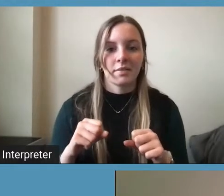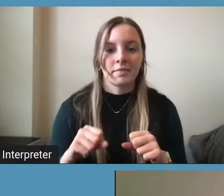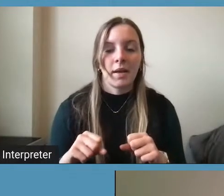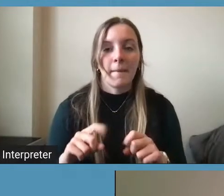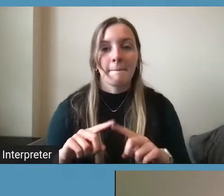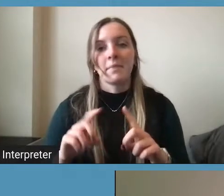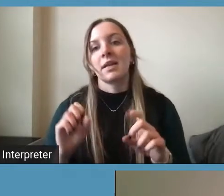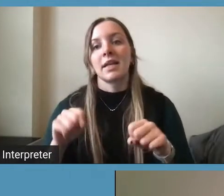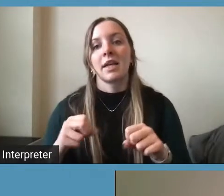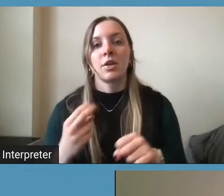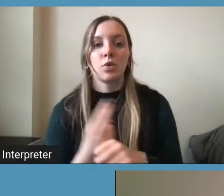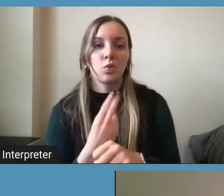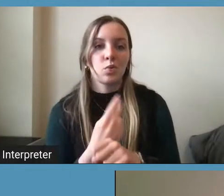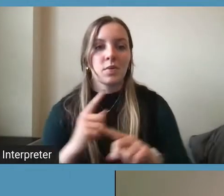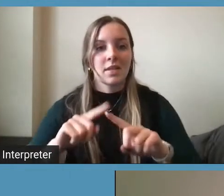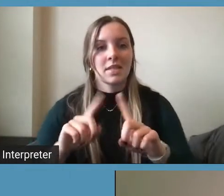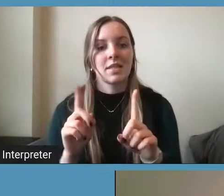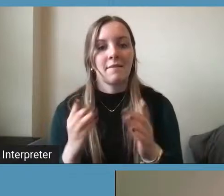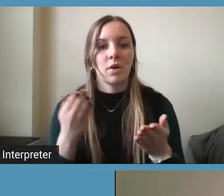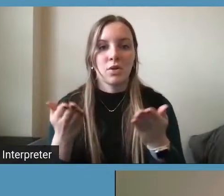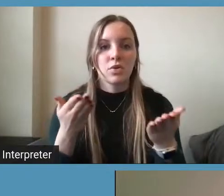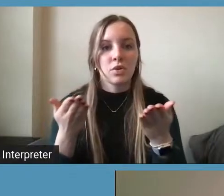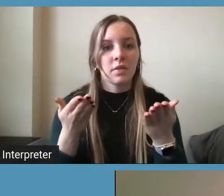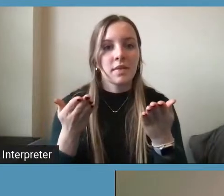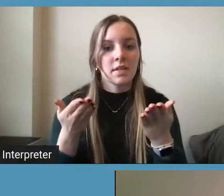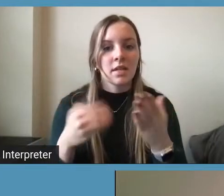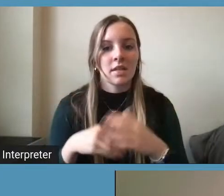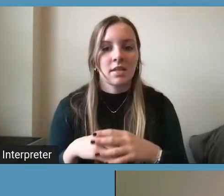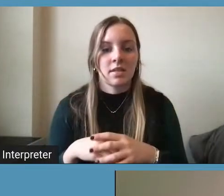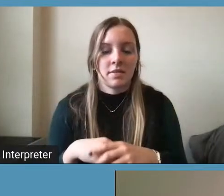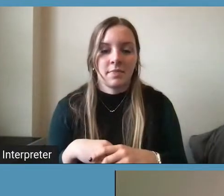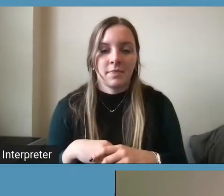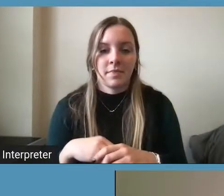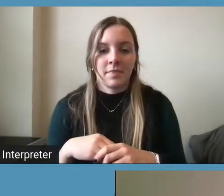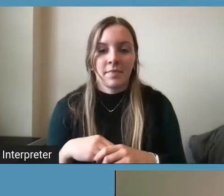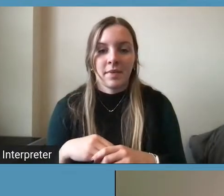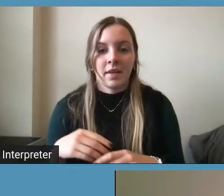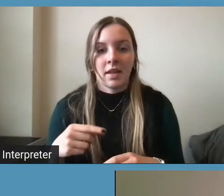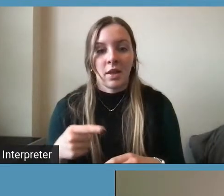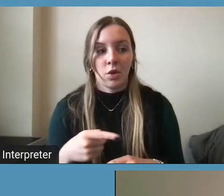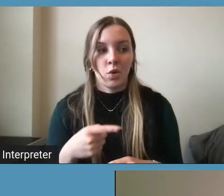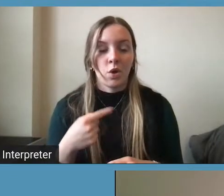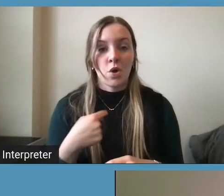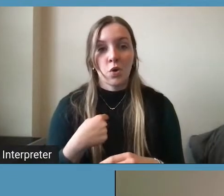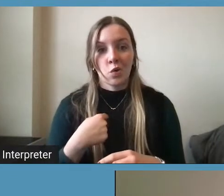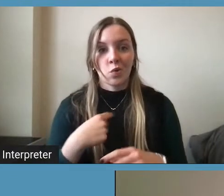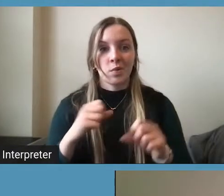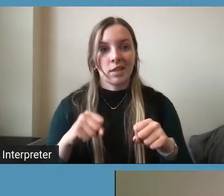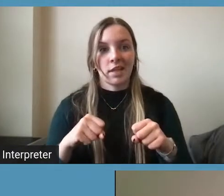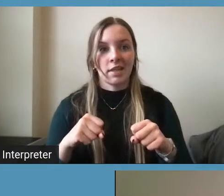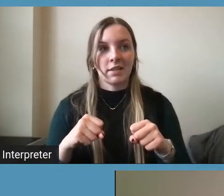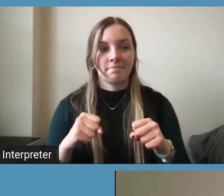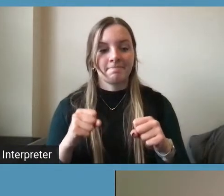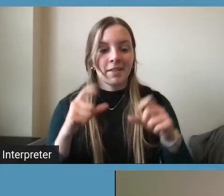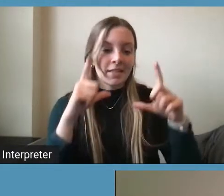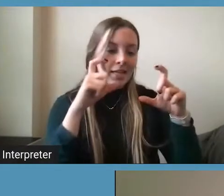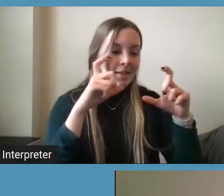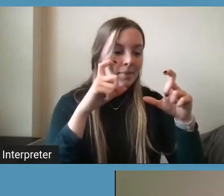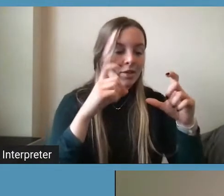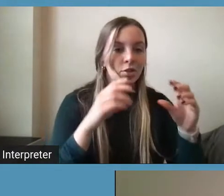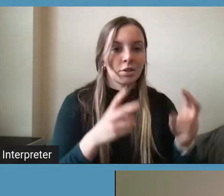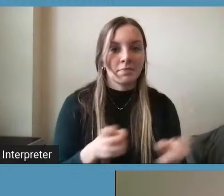you can have build, you shoot the images and they can do the processing on bigger systems. So that's